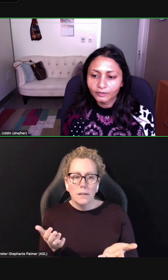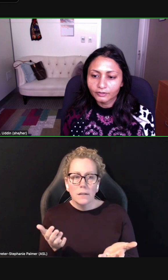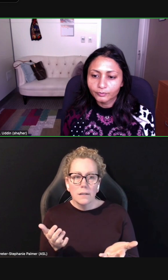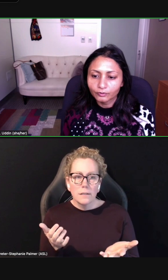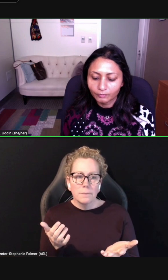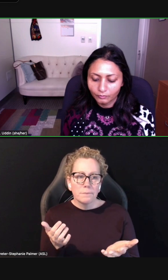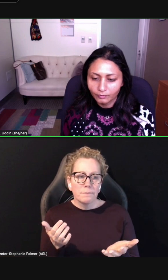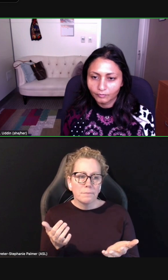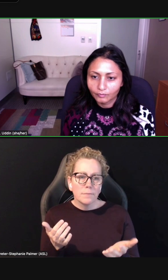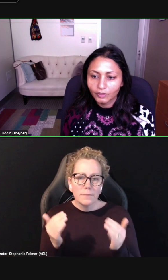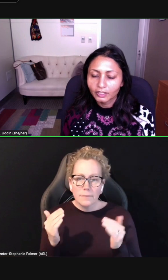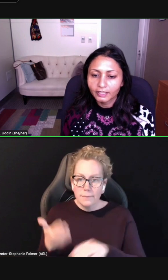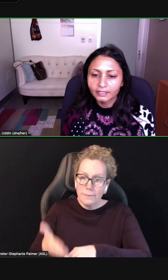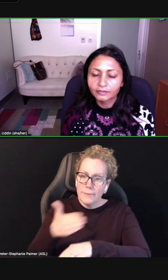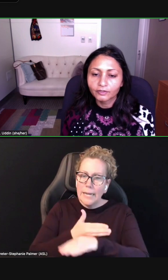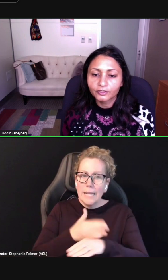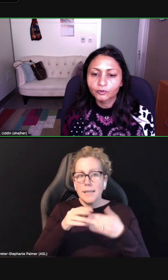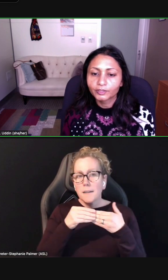enhancing flexible